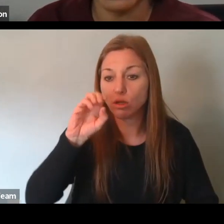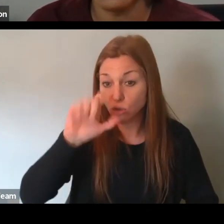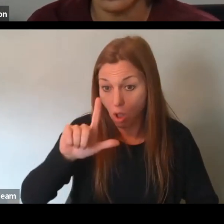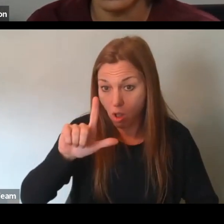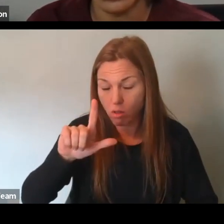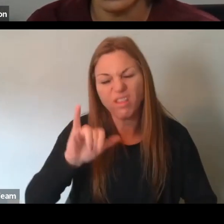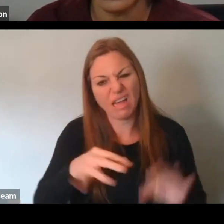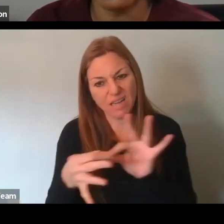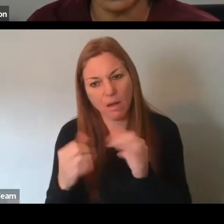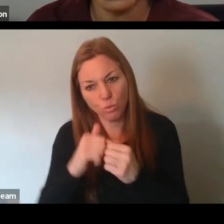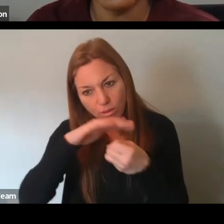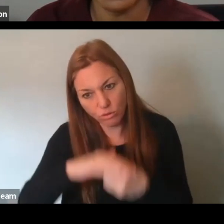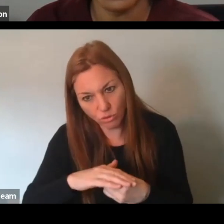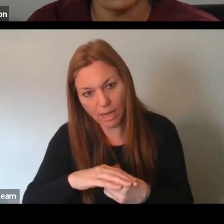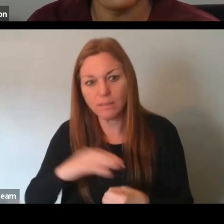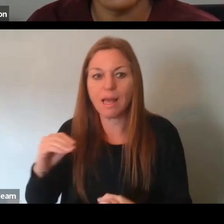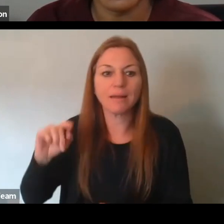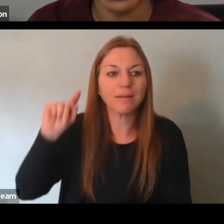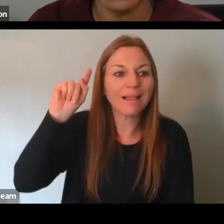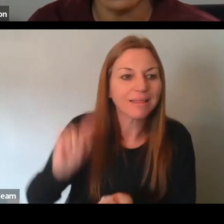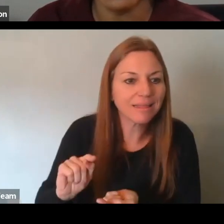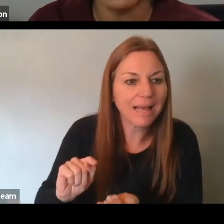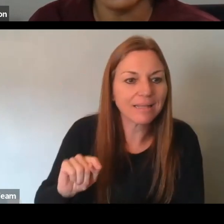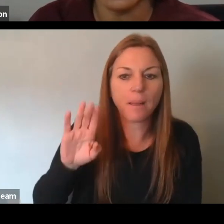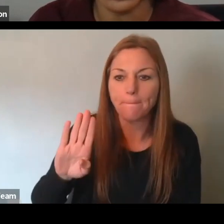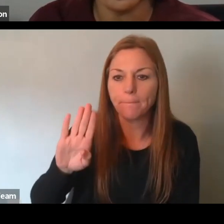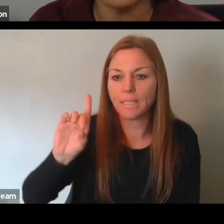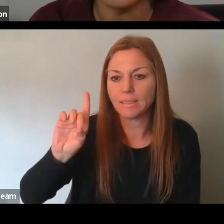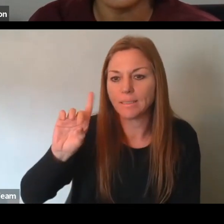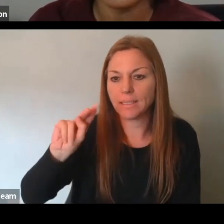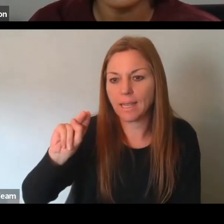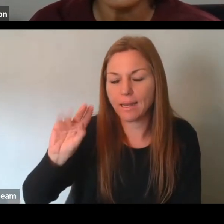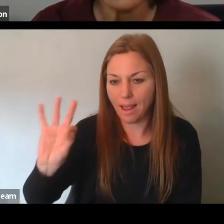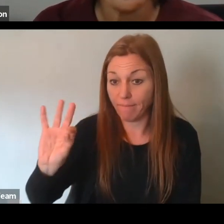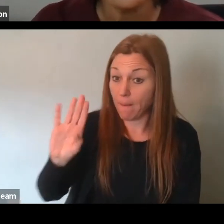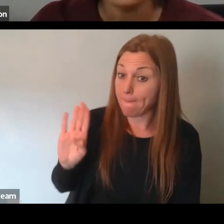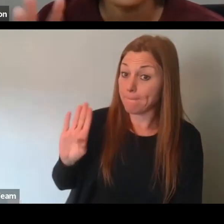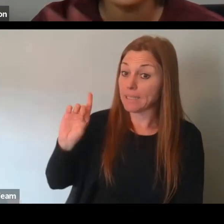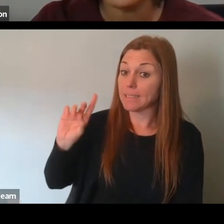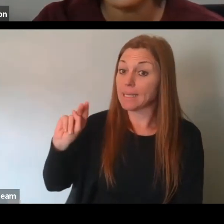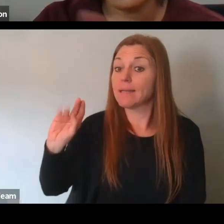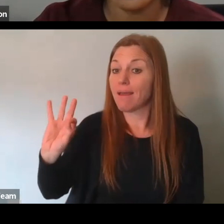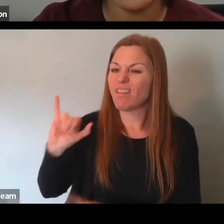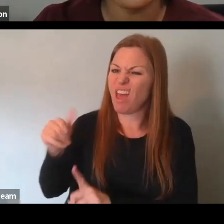BDNF, which is a chemical we know is important for the health and survival of